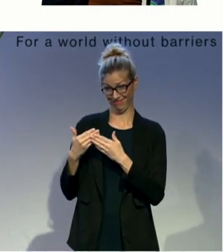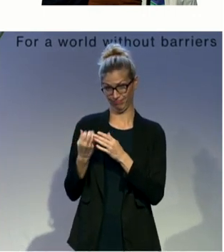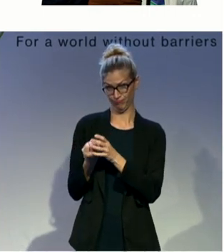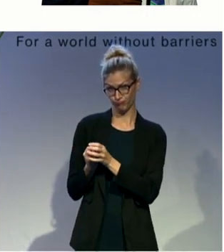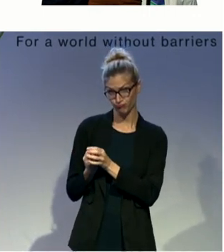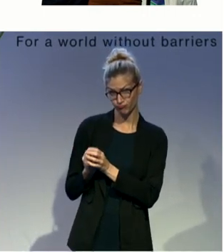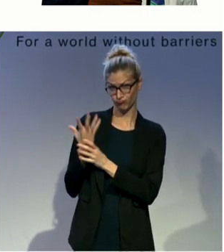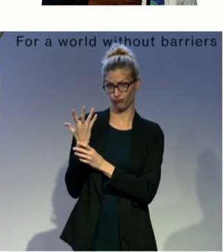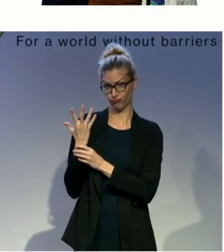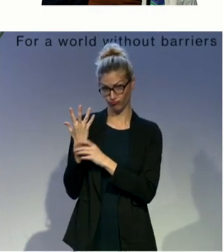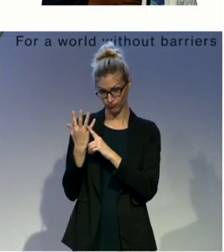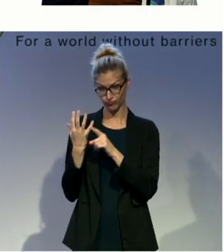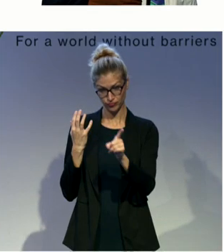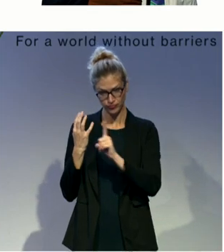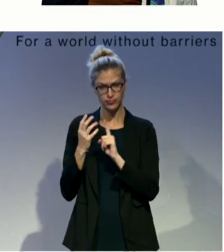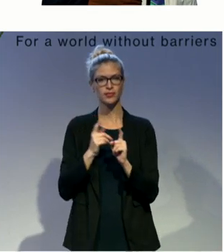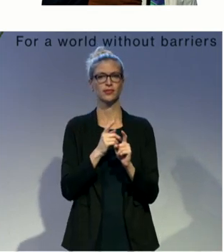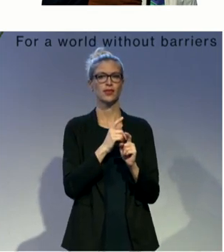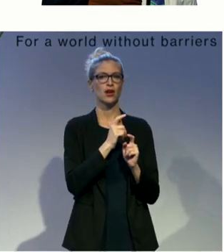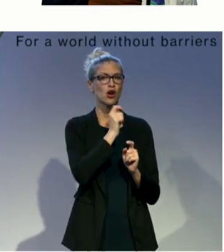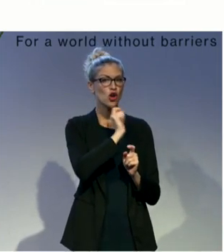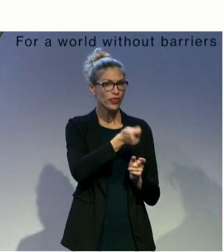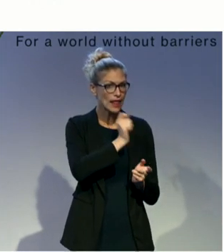about their claim.